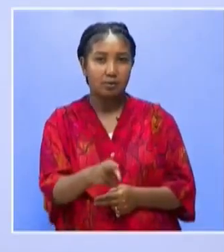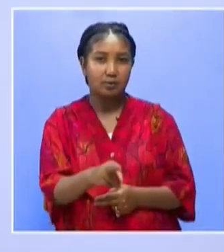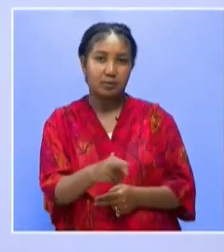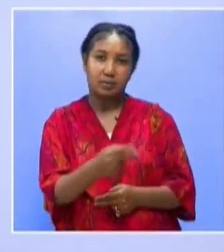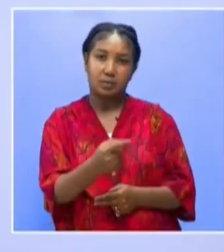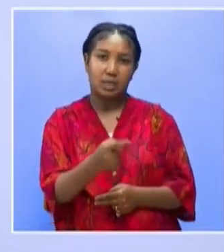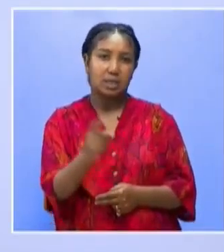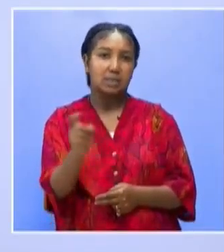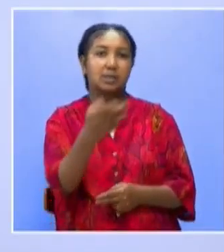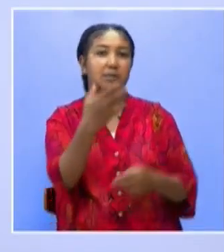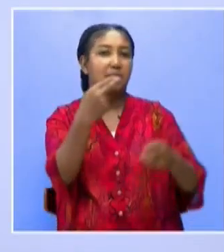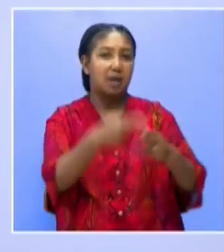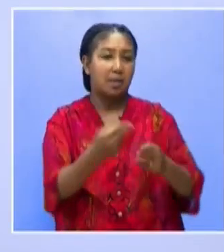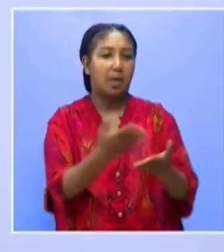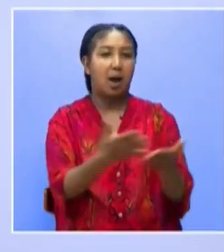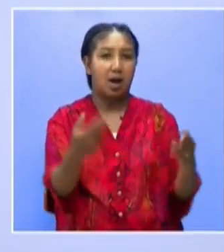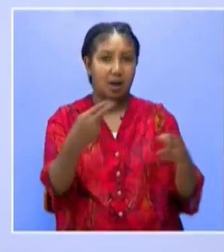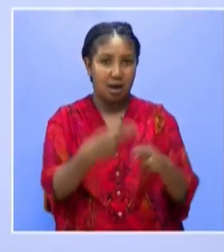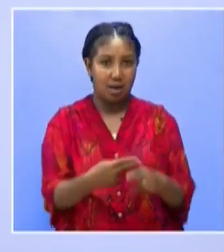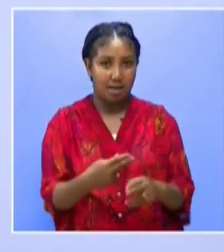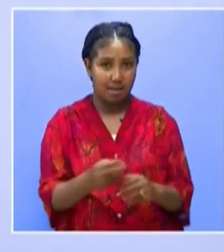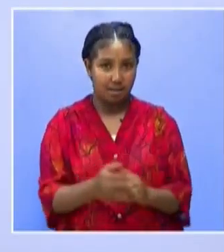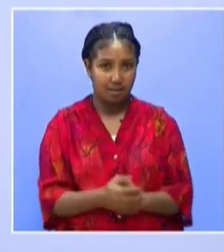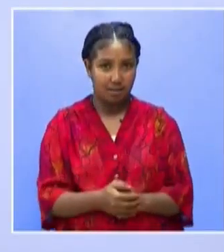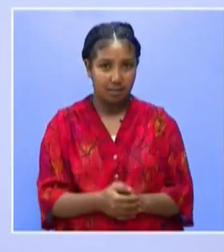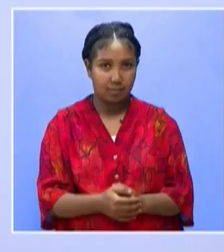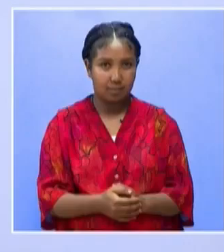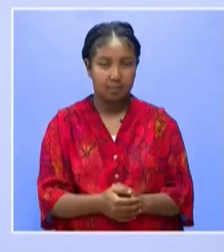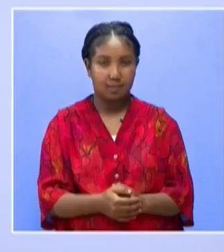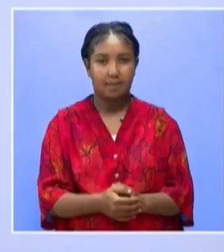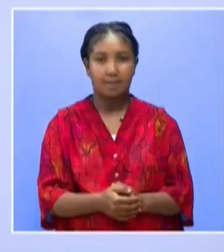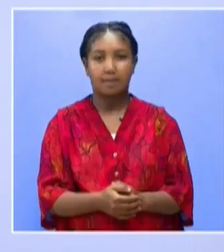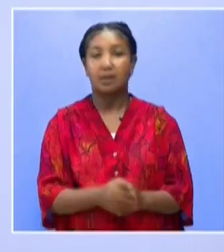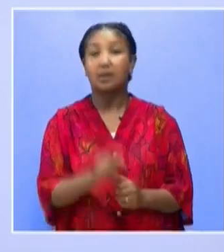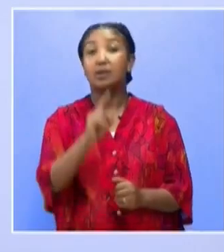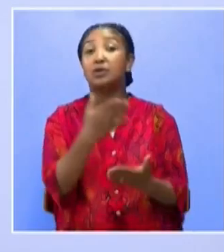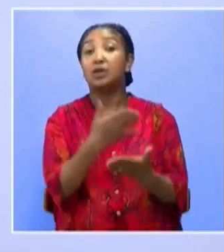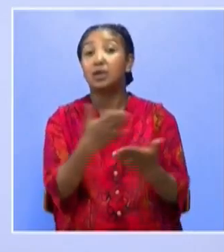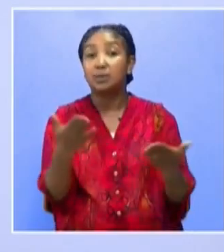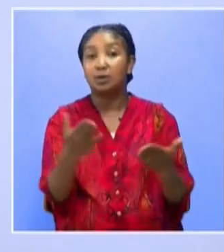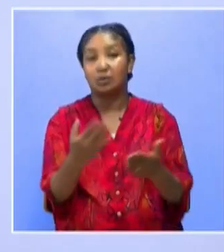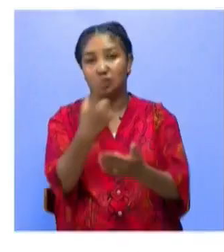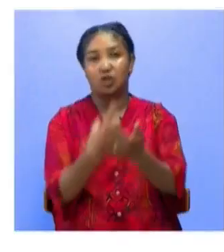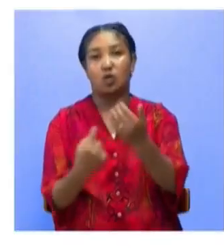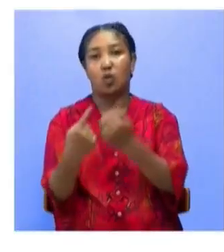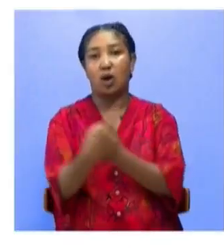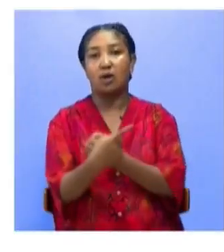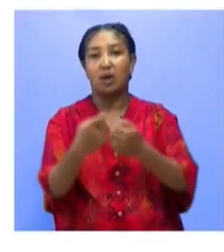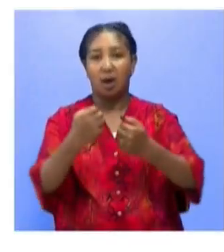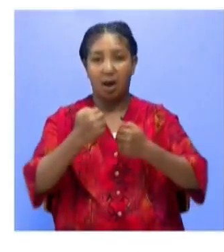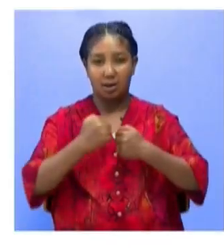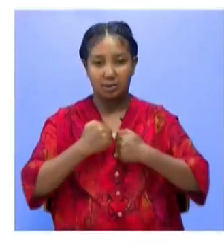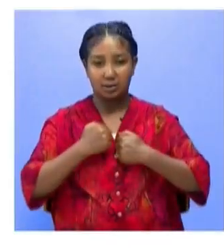is something name. And if it's that thing is singular. Has